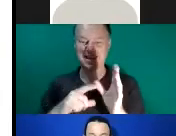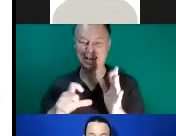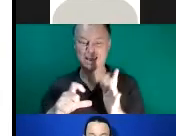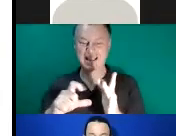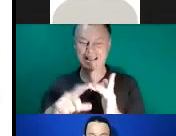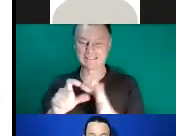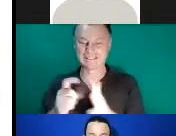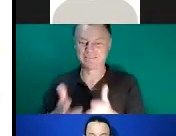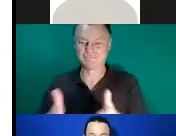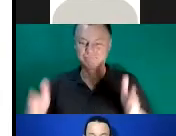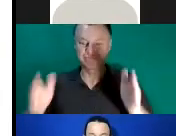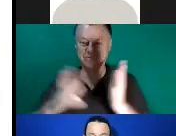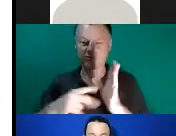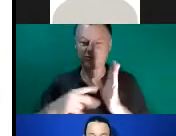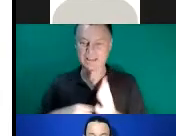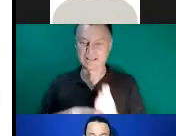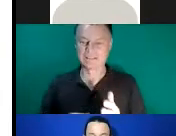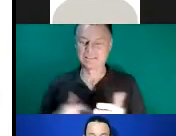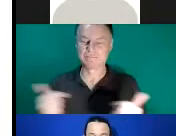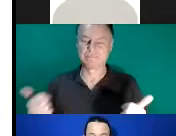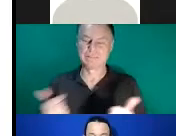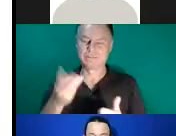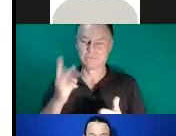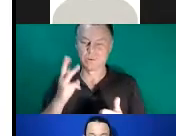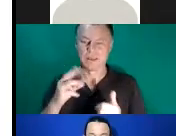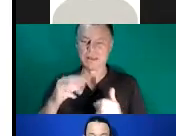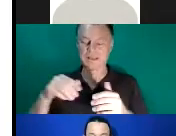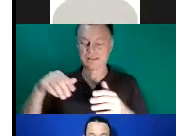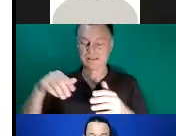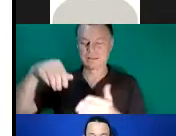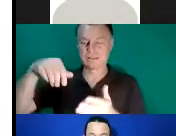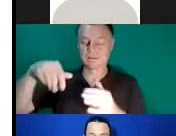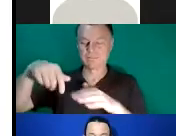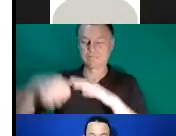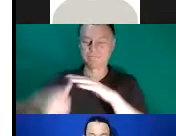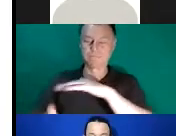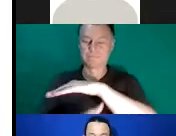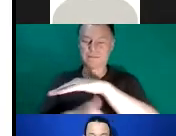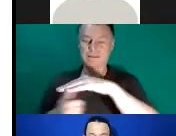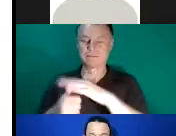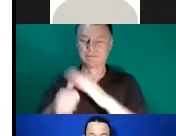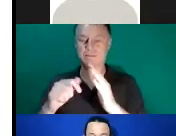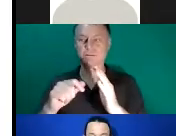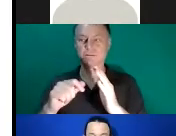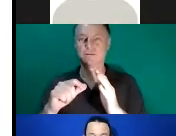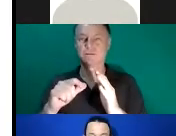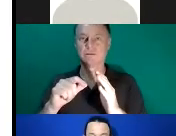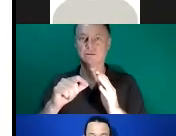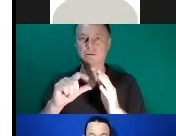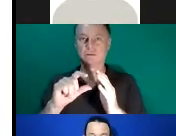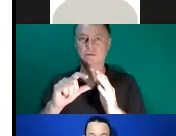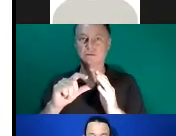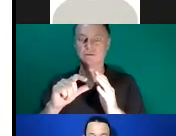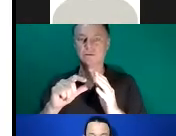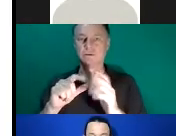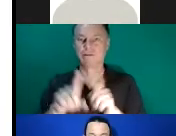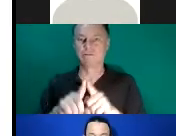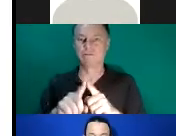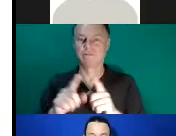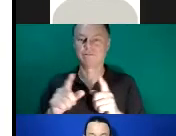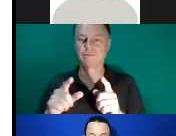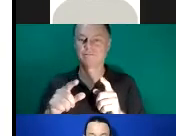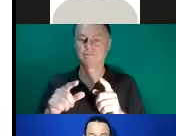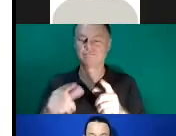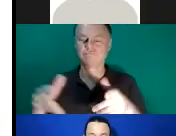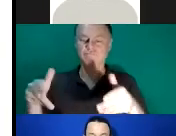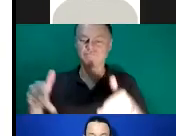quicklime, and a crematorium in the basement. In an article from the Chicago Tribune, a map is included